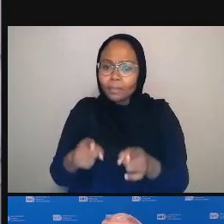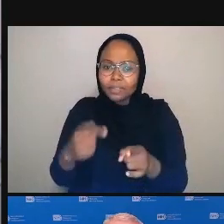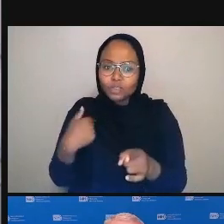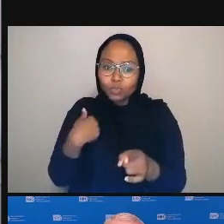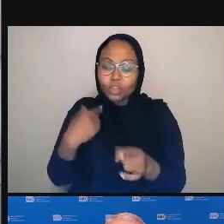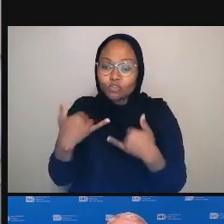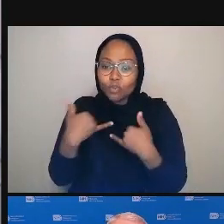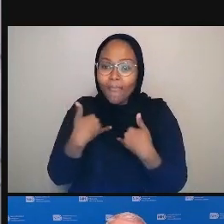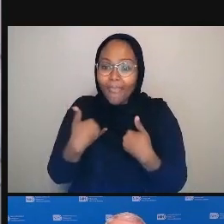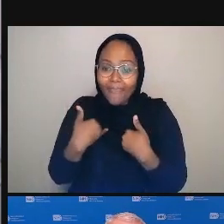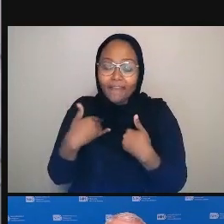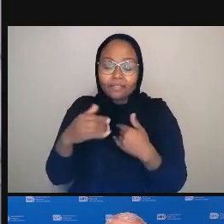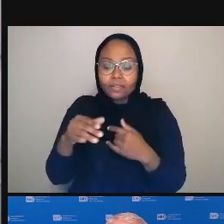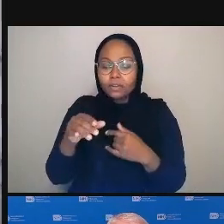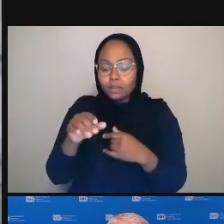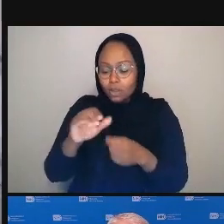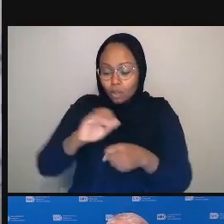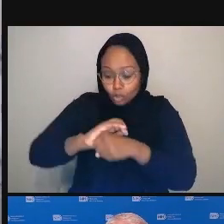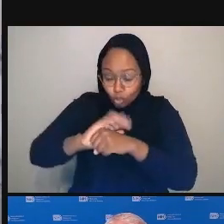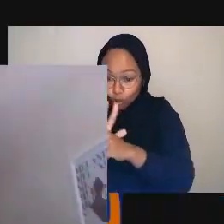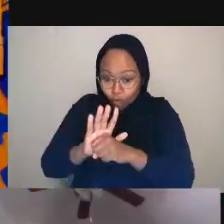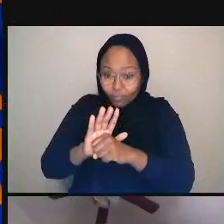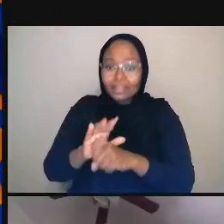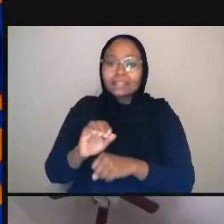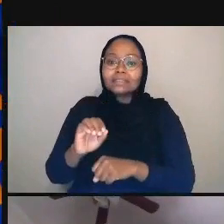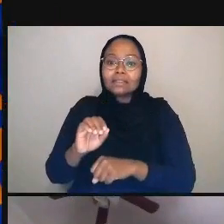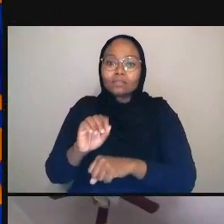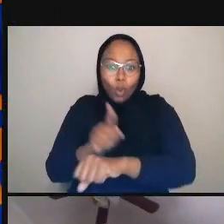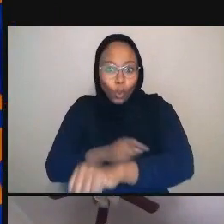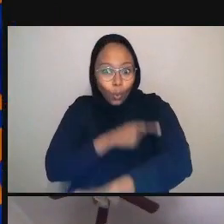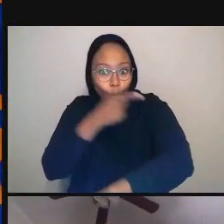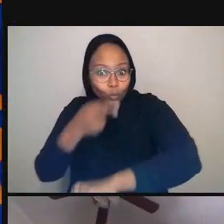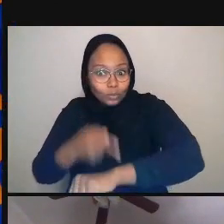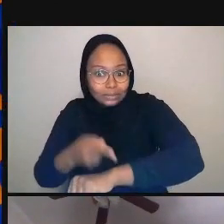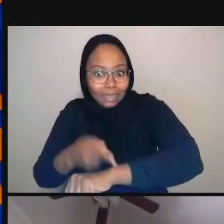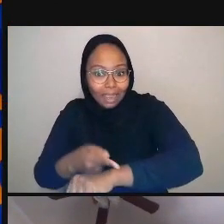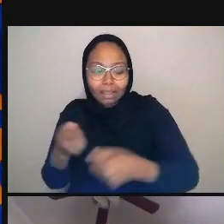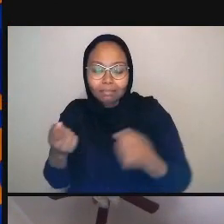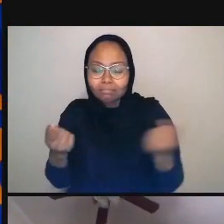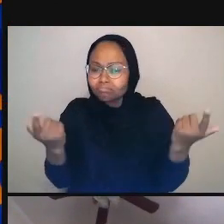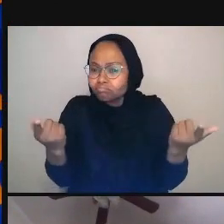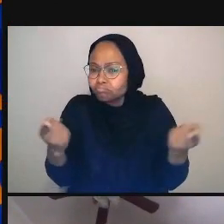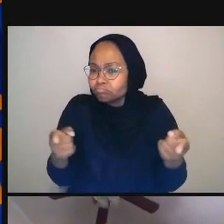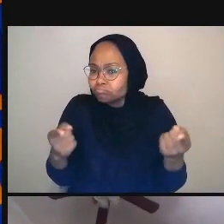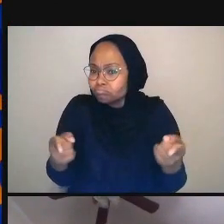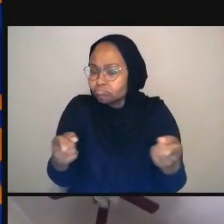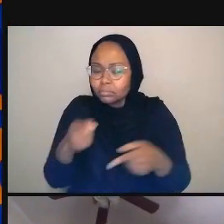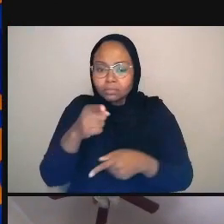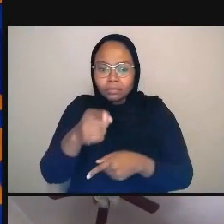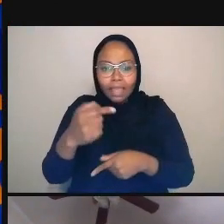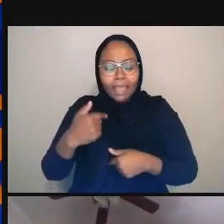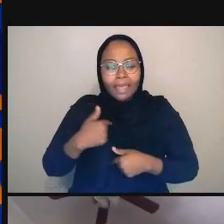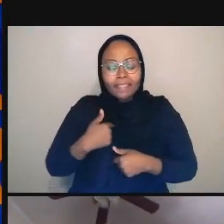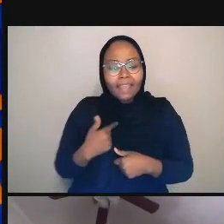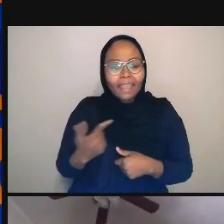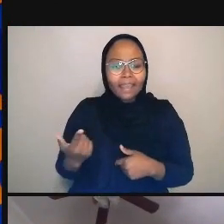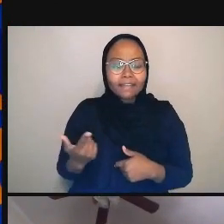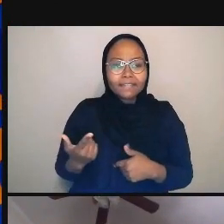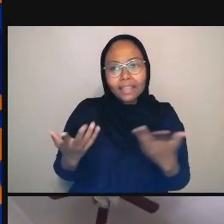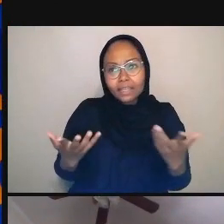with COVID-19? There is unquestionably a syndrome called what people